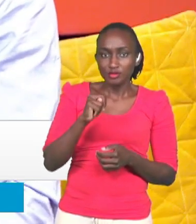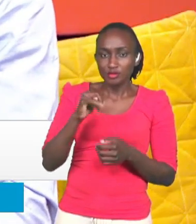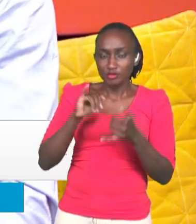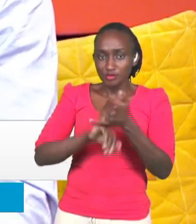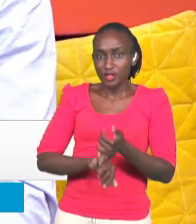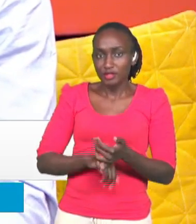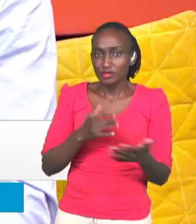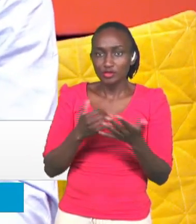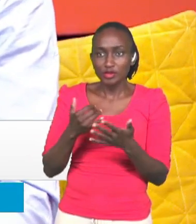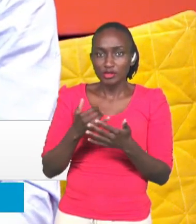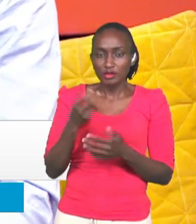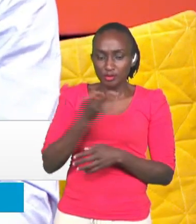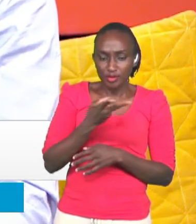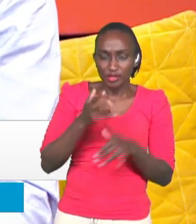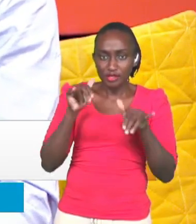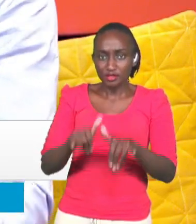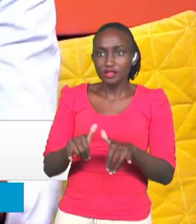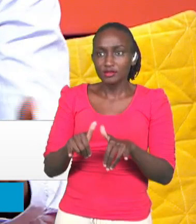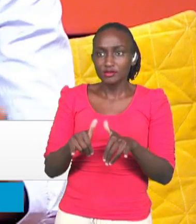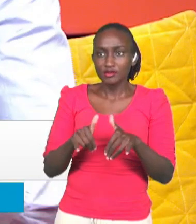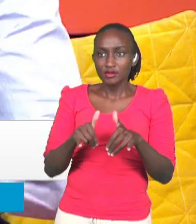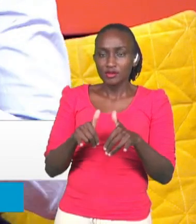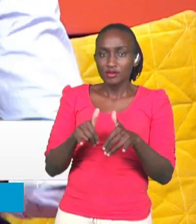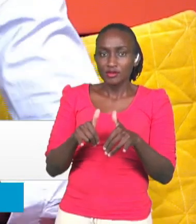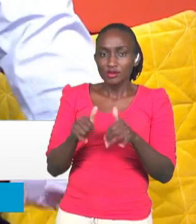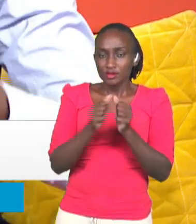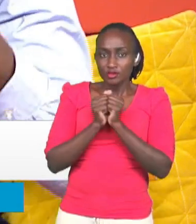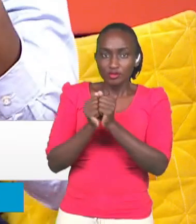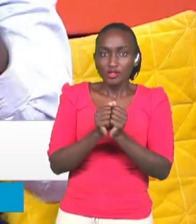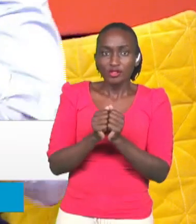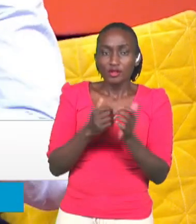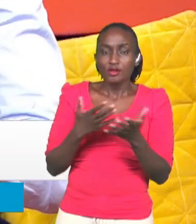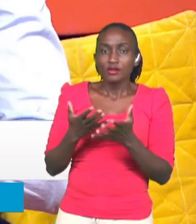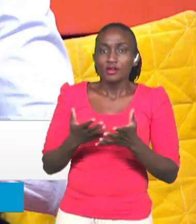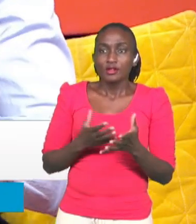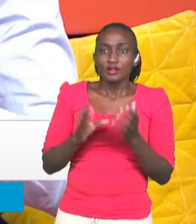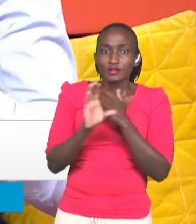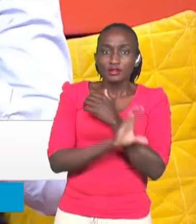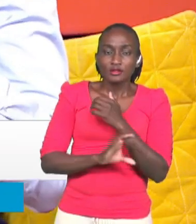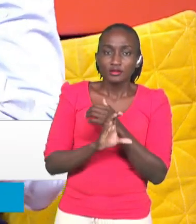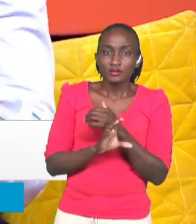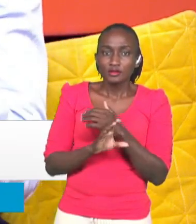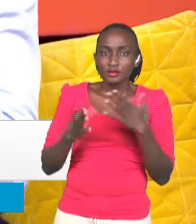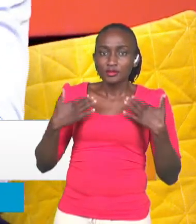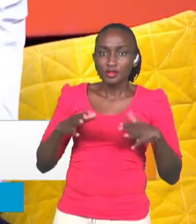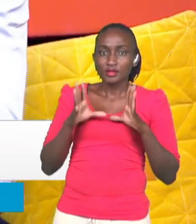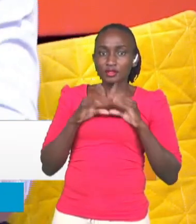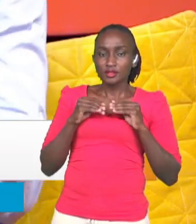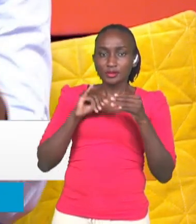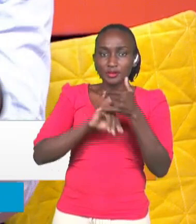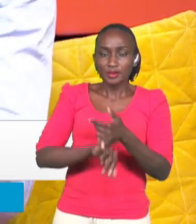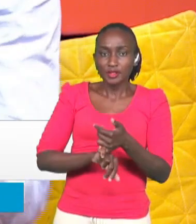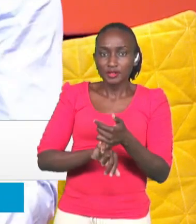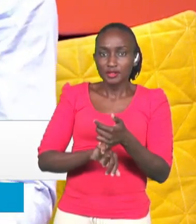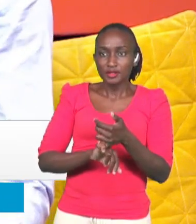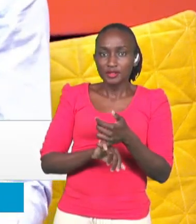this country. And looking at even the economic background, the country is not really, not so many people embracing the power of marriage, the power of